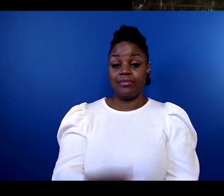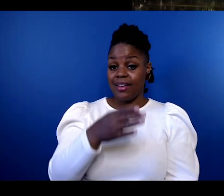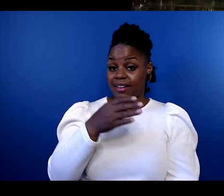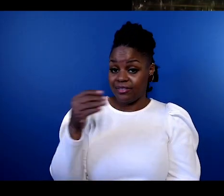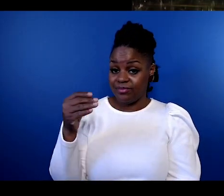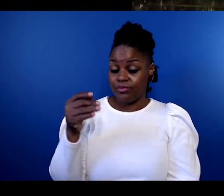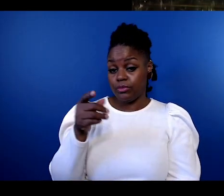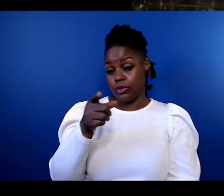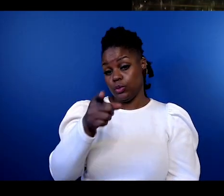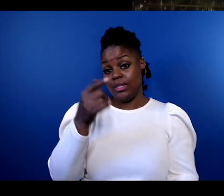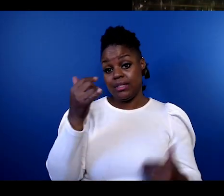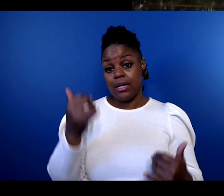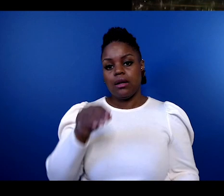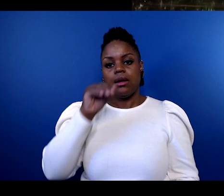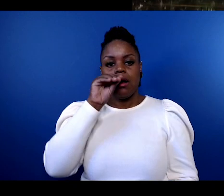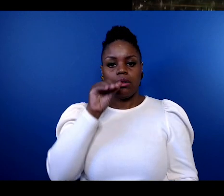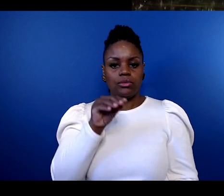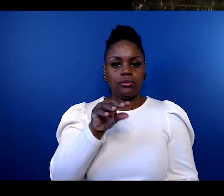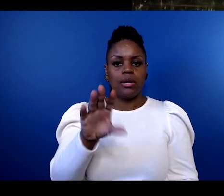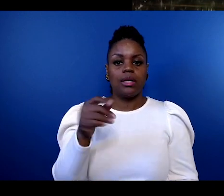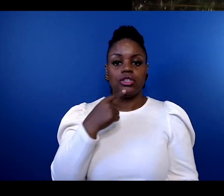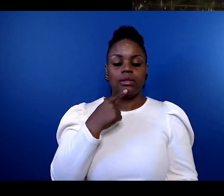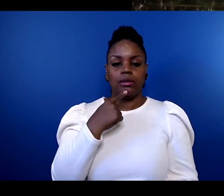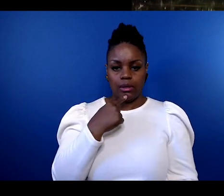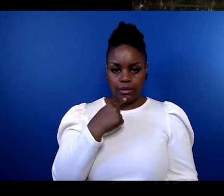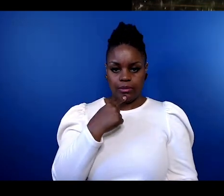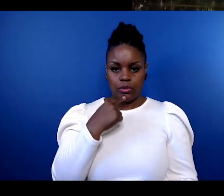Now let's bring the hands and rub them together to generate heat.